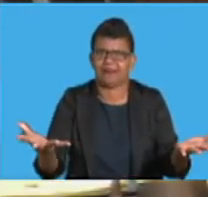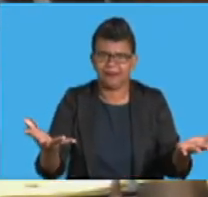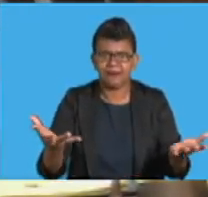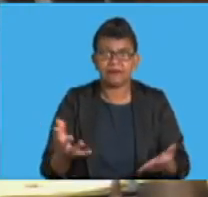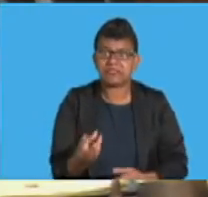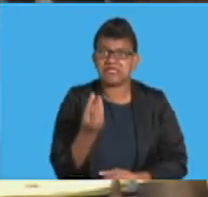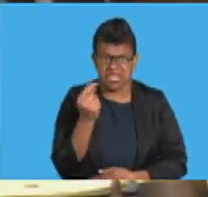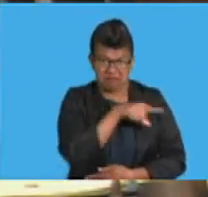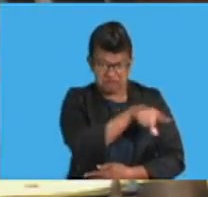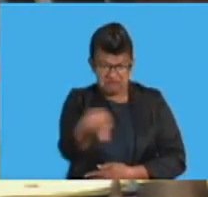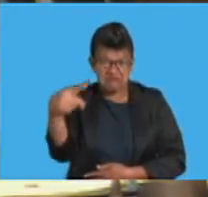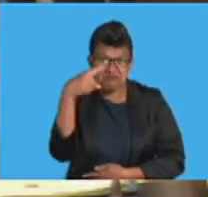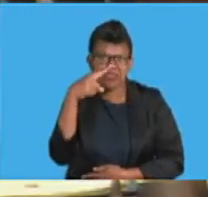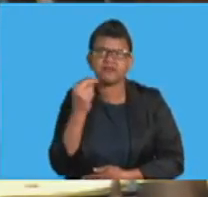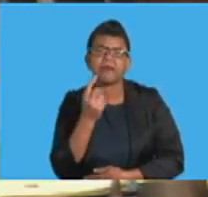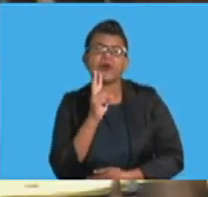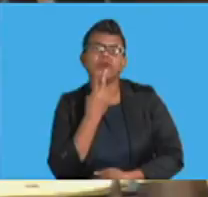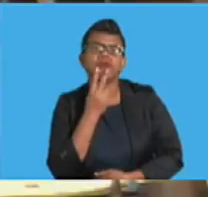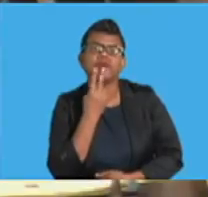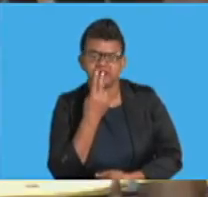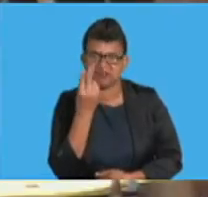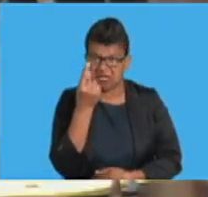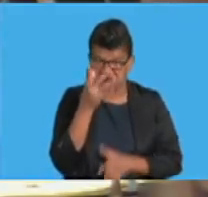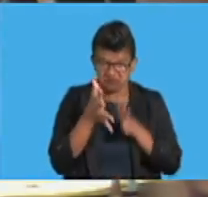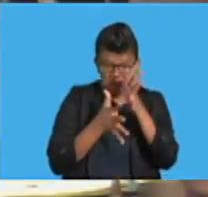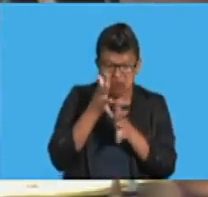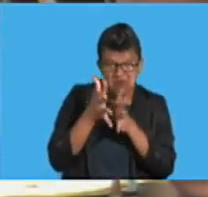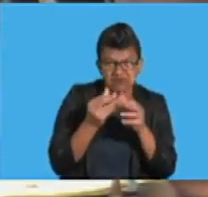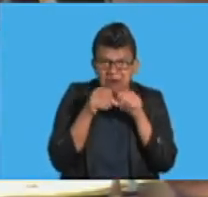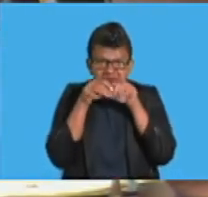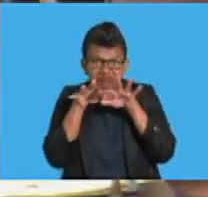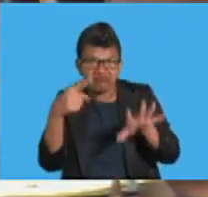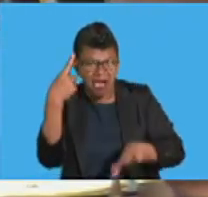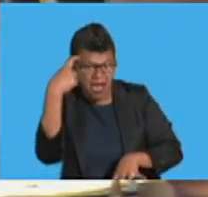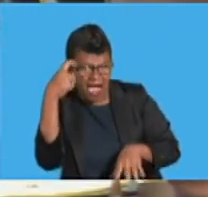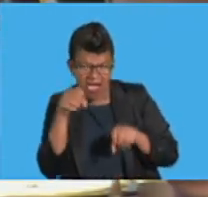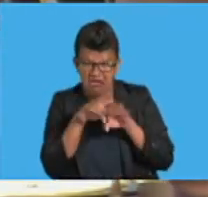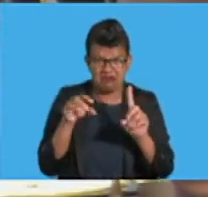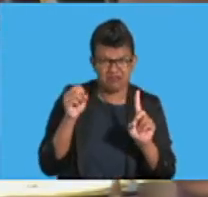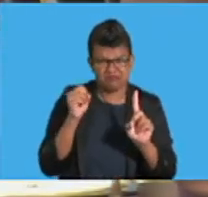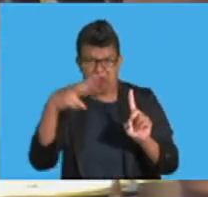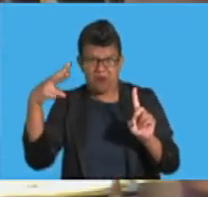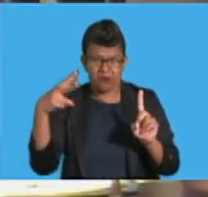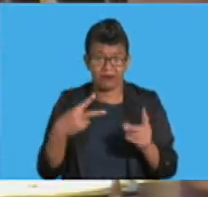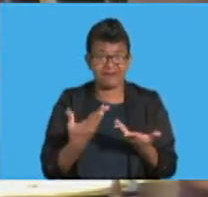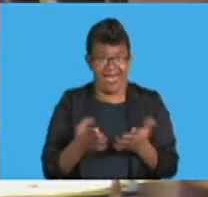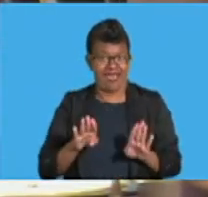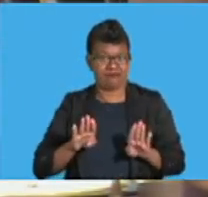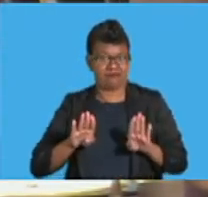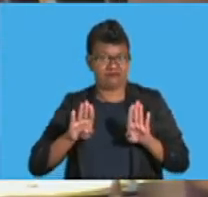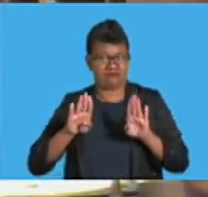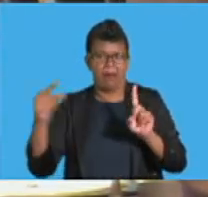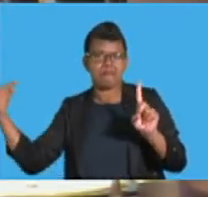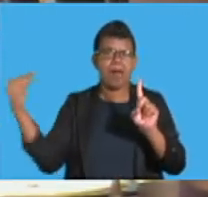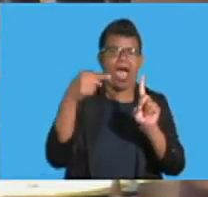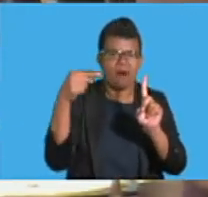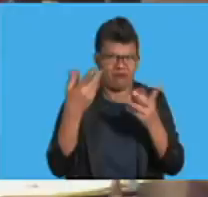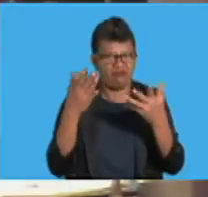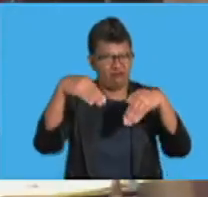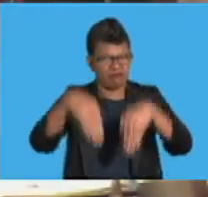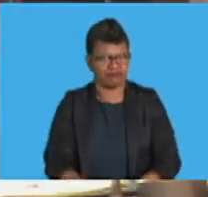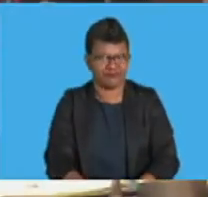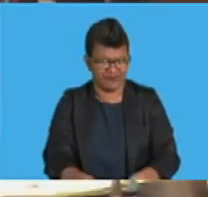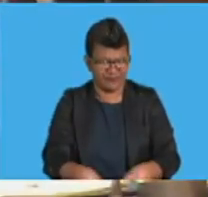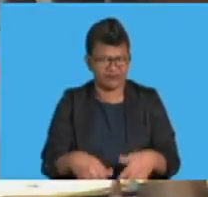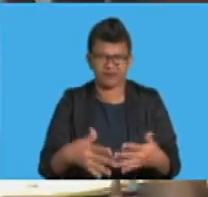severely abused. Leadership, Madam Speaker, of any powerful institution comes with the ever more powerful responsibility